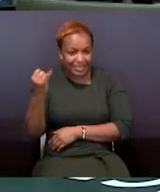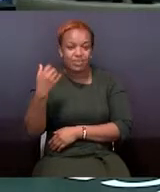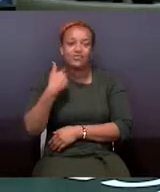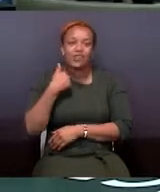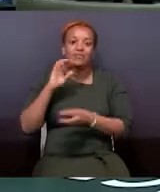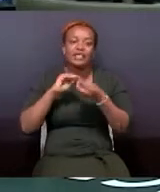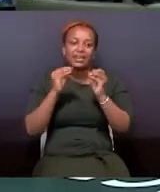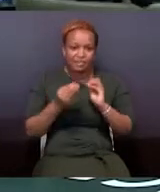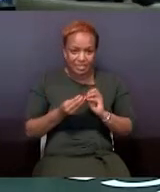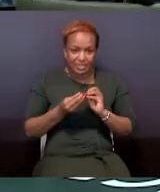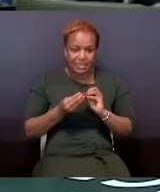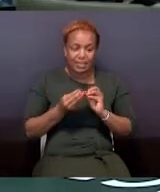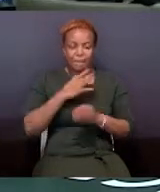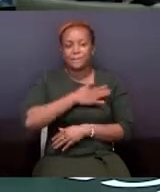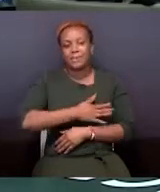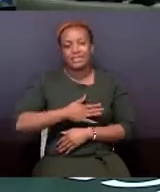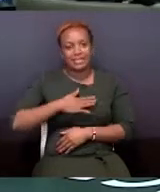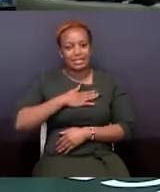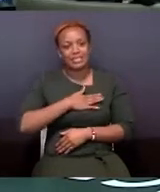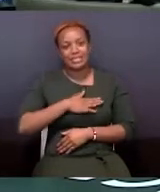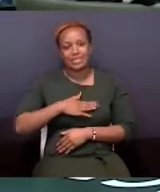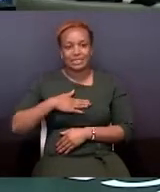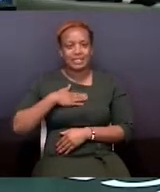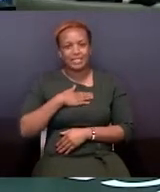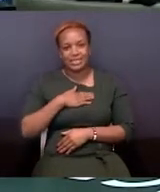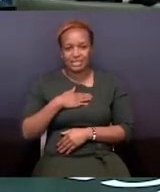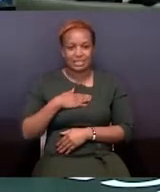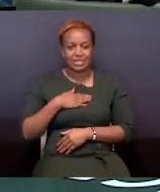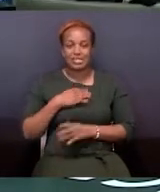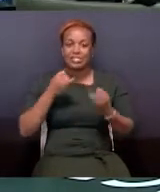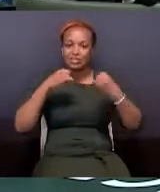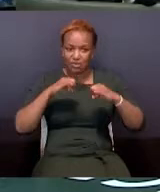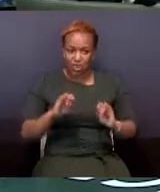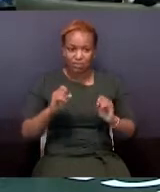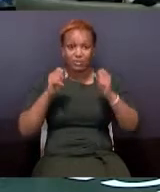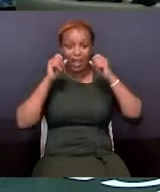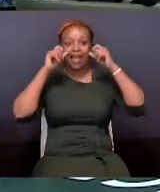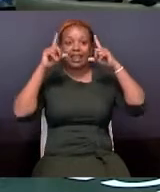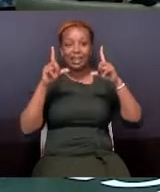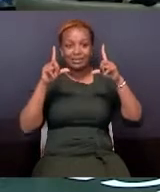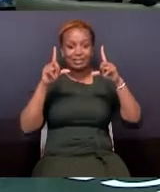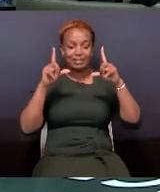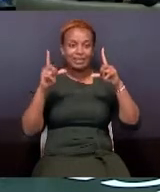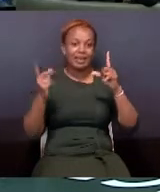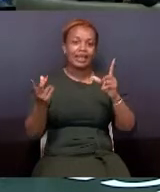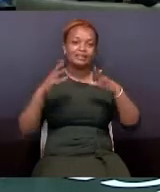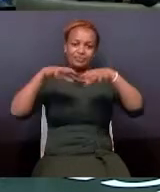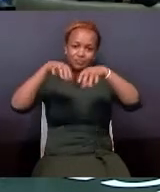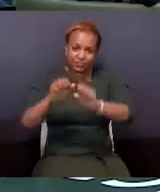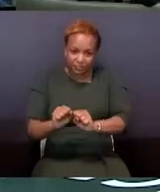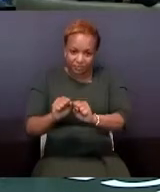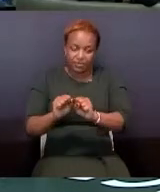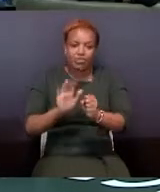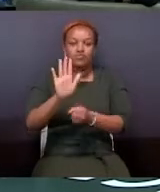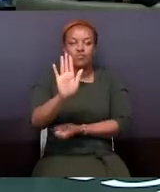numbers. Please get your act together, and once more I ask you, take your